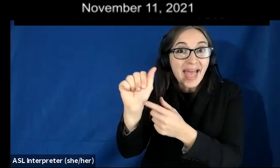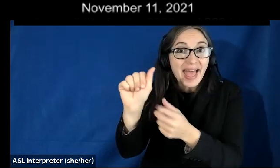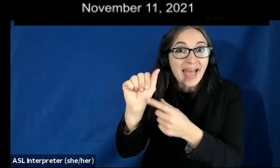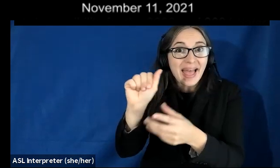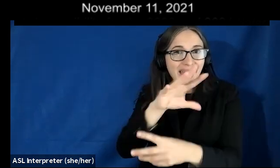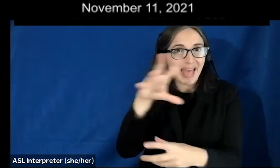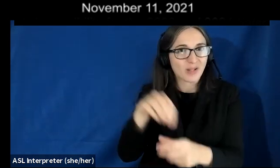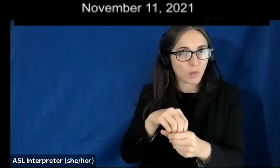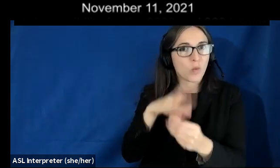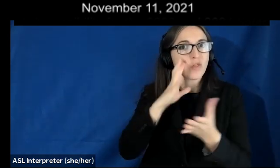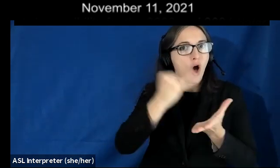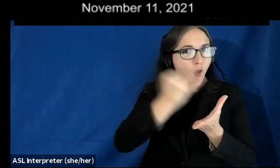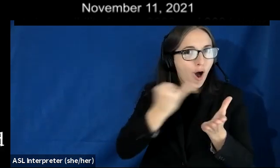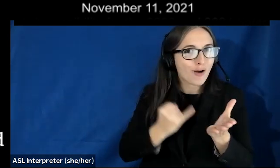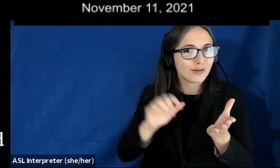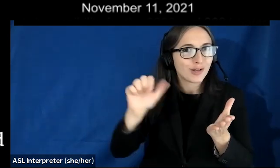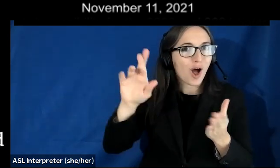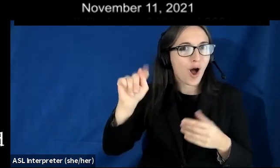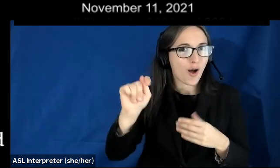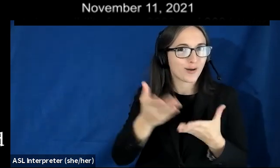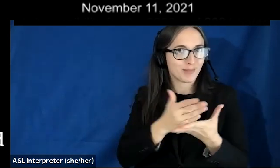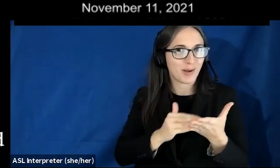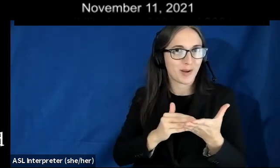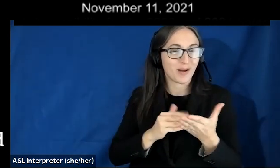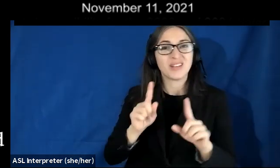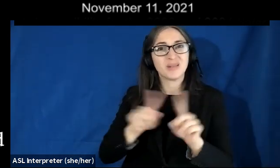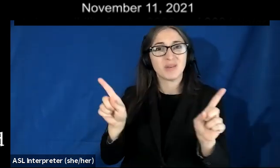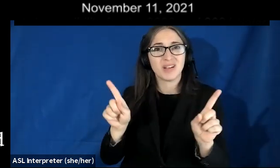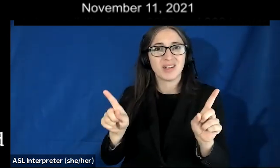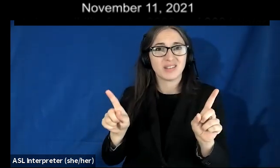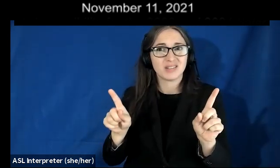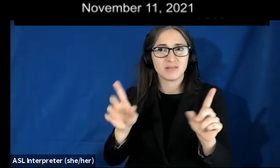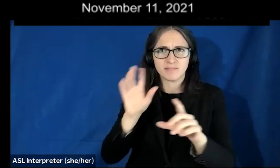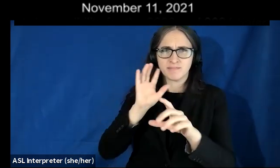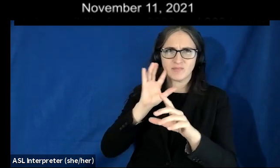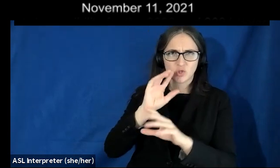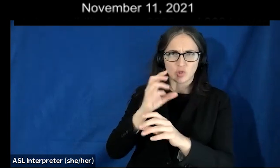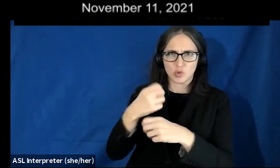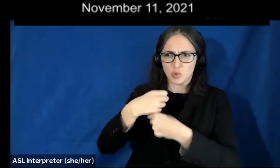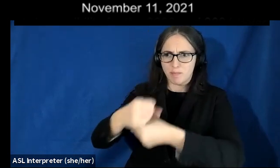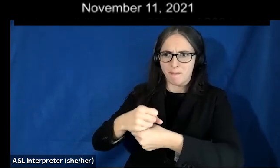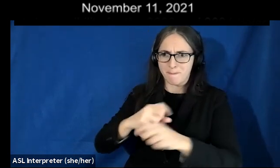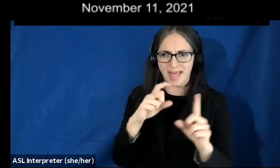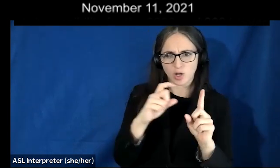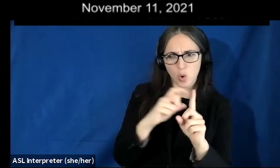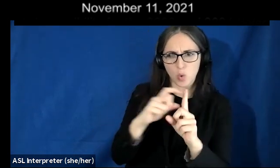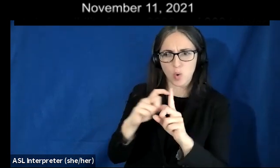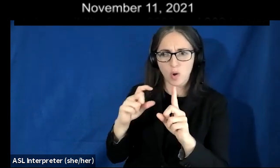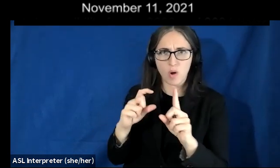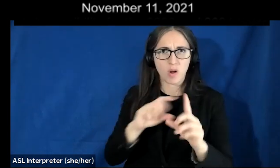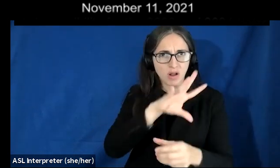express the art. But it's impossible to form a word with all branches of